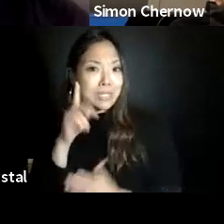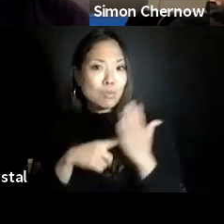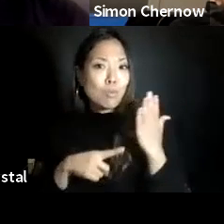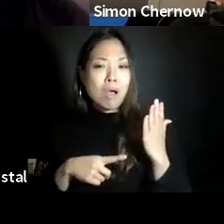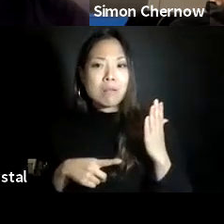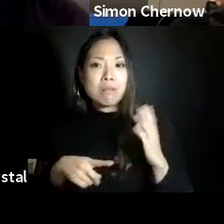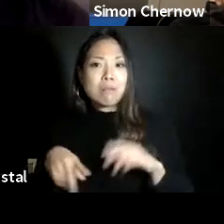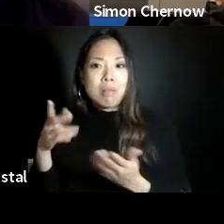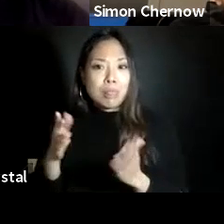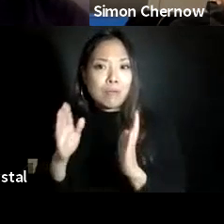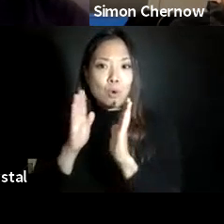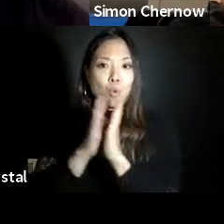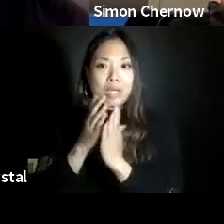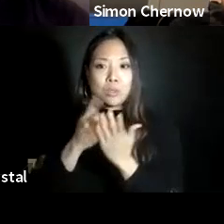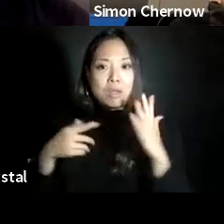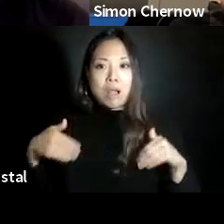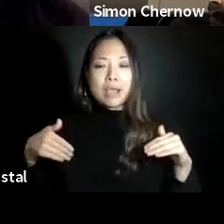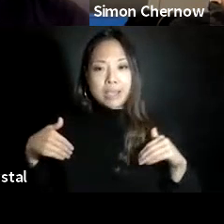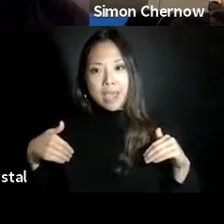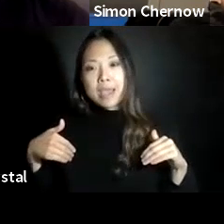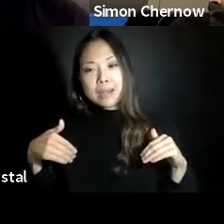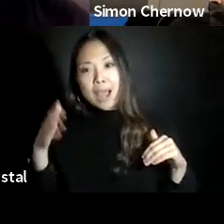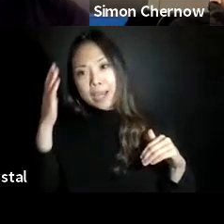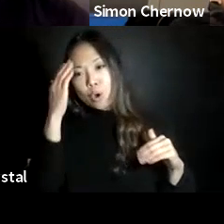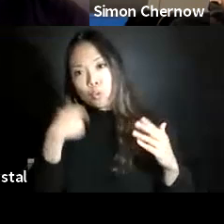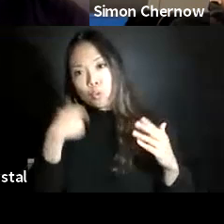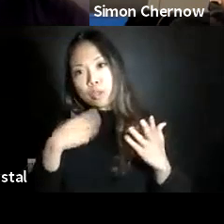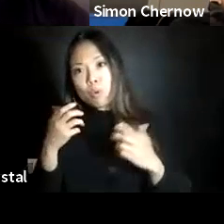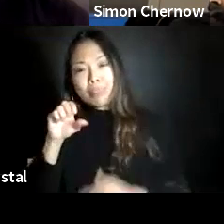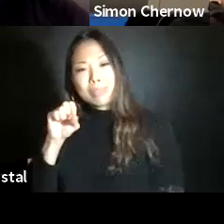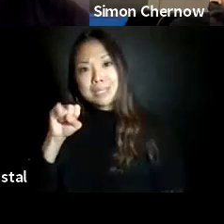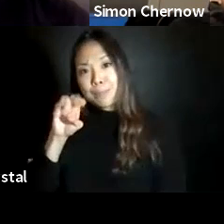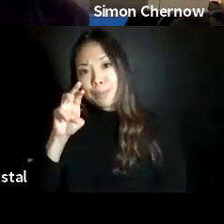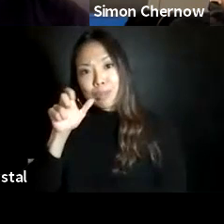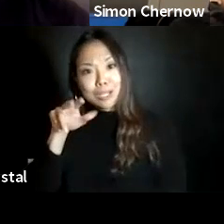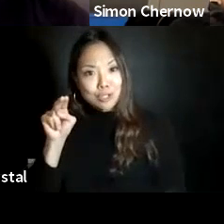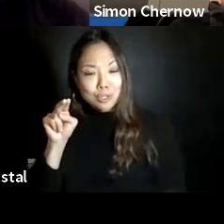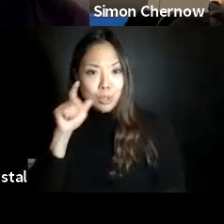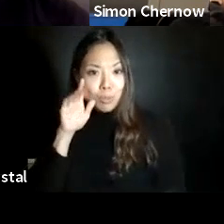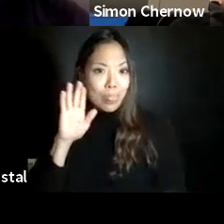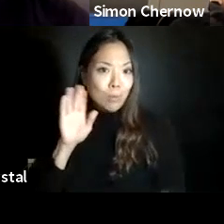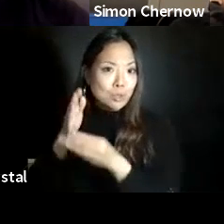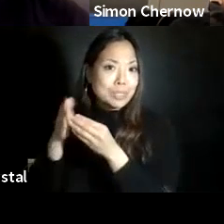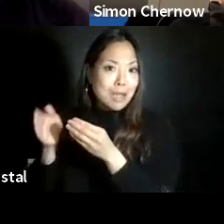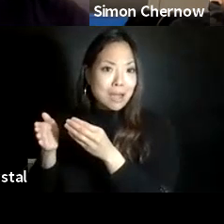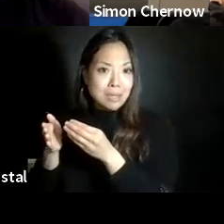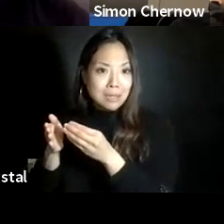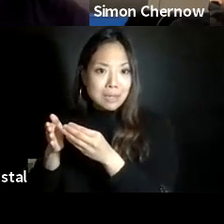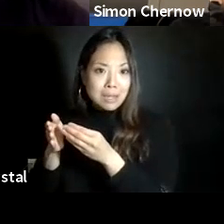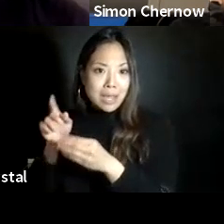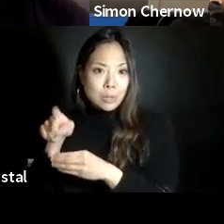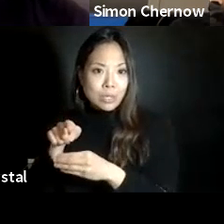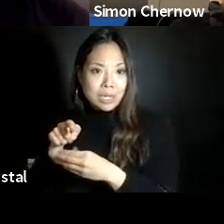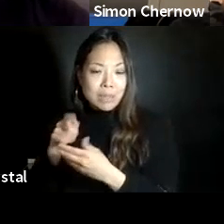get the simulations we're looking for, because we do need the sims to be done. So we'll get to